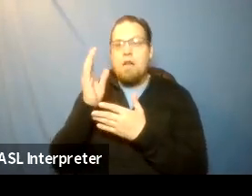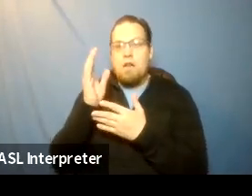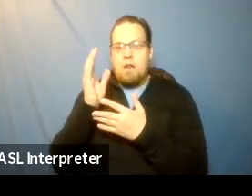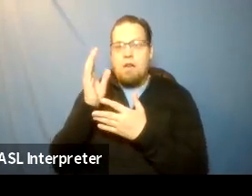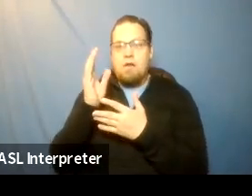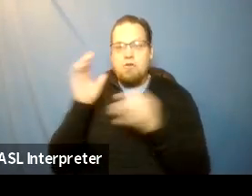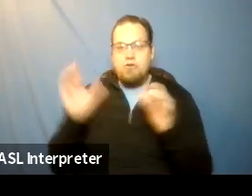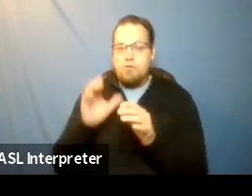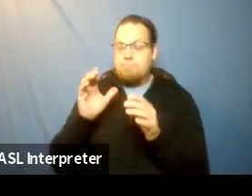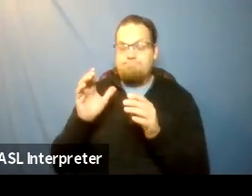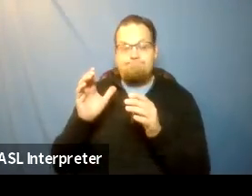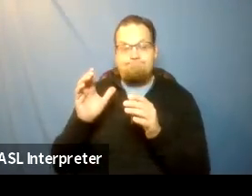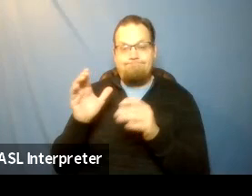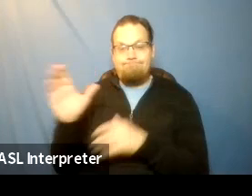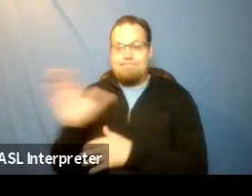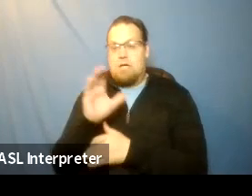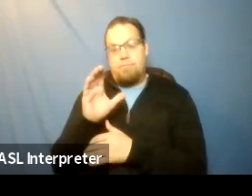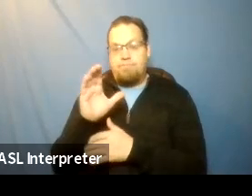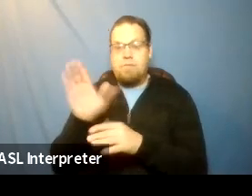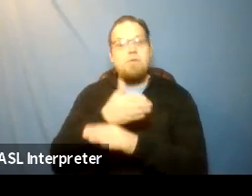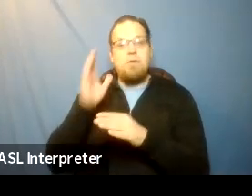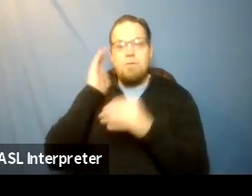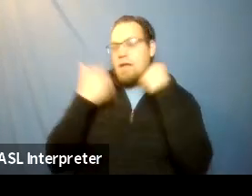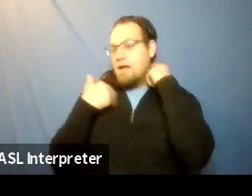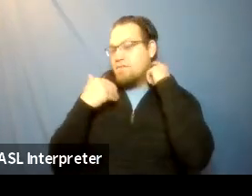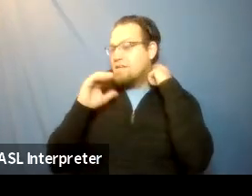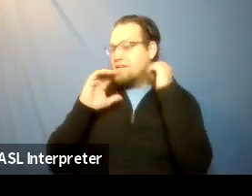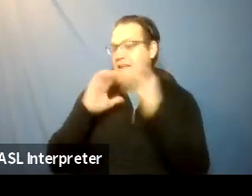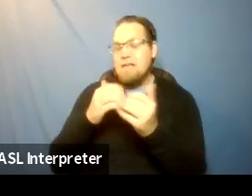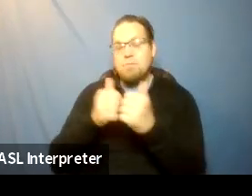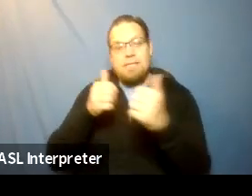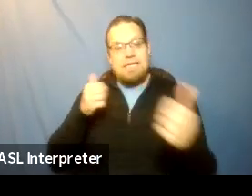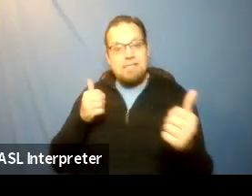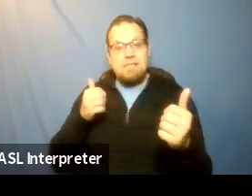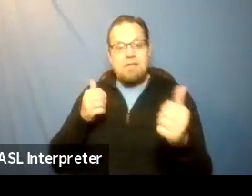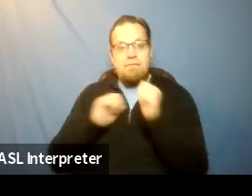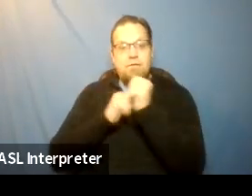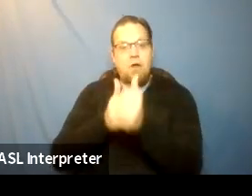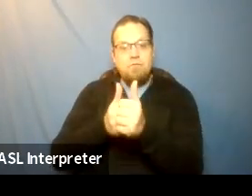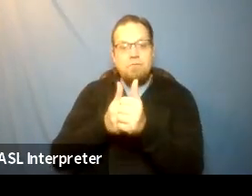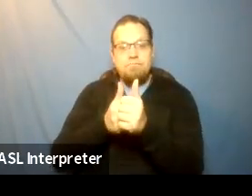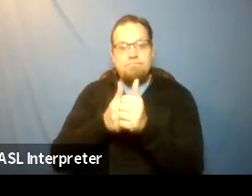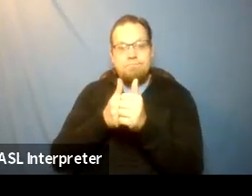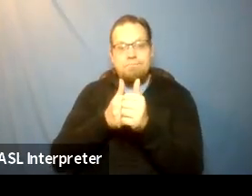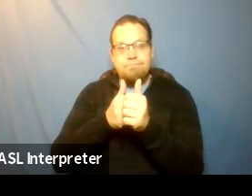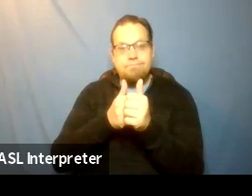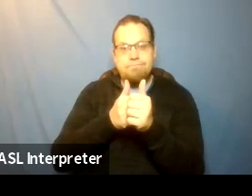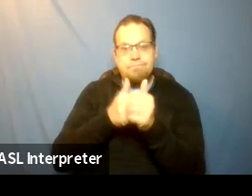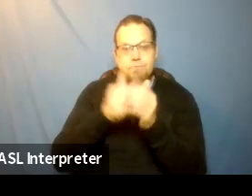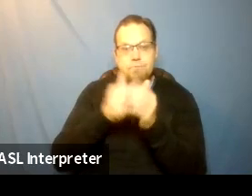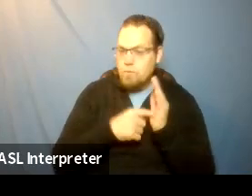doing their thing, having class, and socially distancing and following the metrics. And so they will be playing or